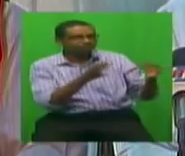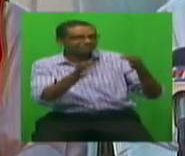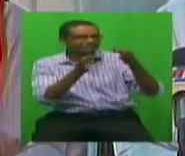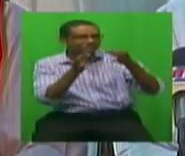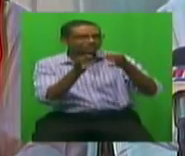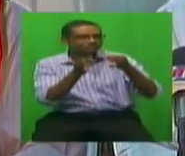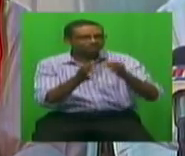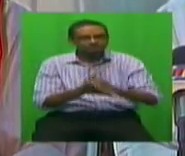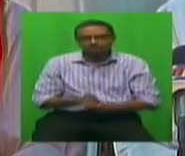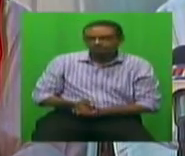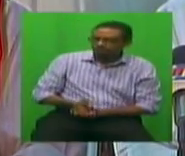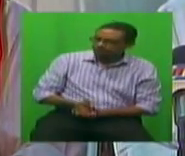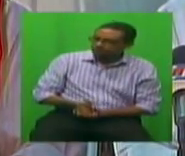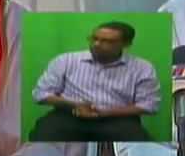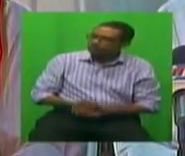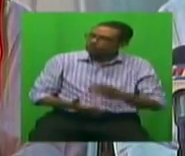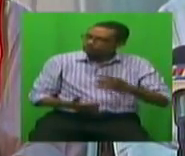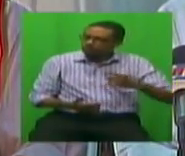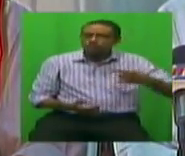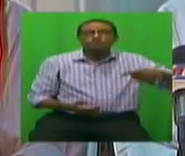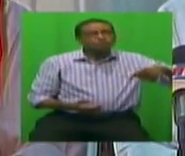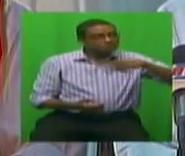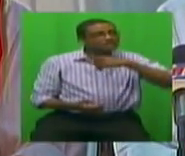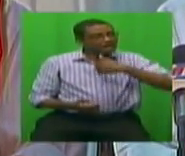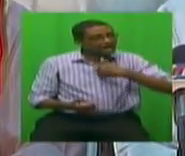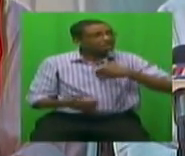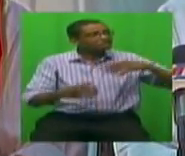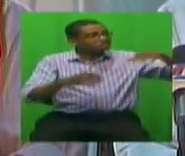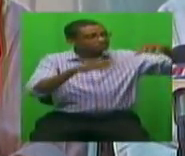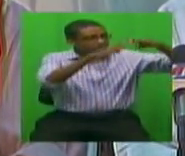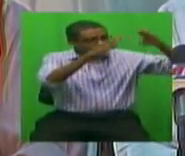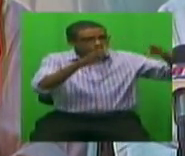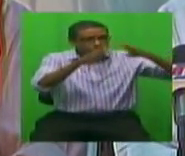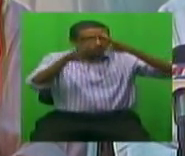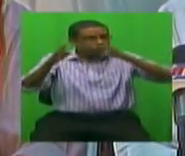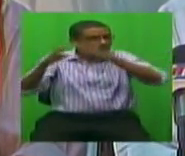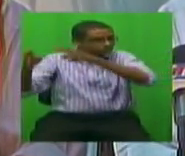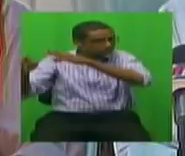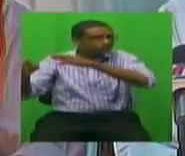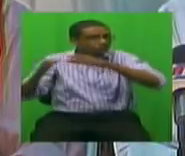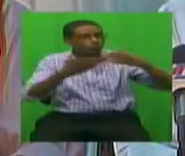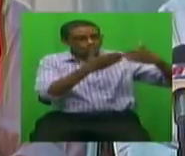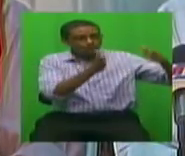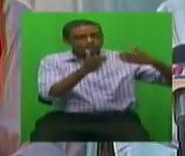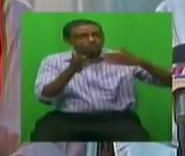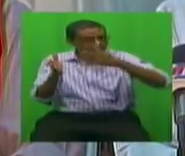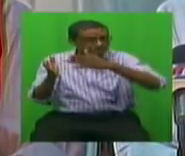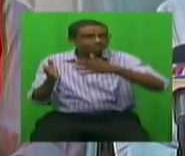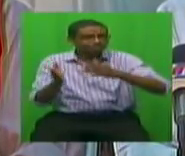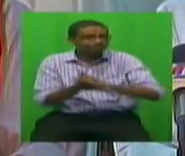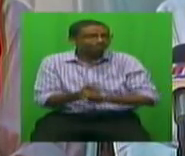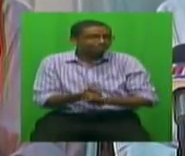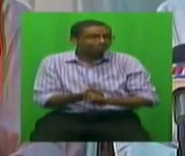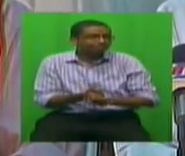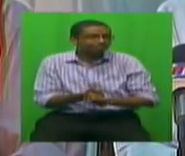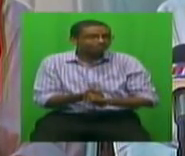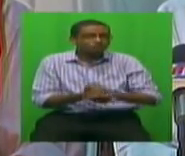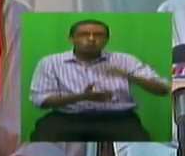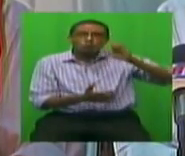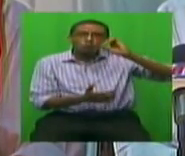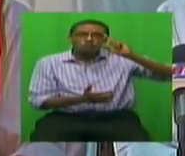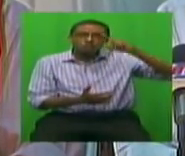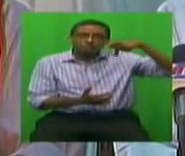We still have shelters open in certain areas. I'm sure during the course of today, the ODPM and other responders and